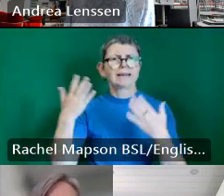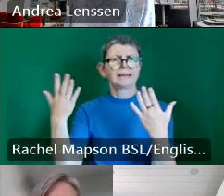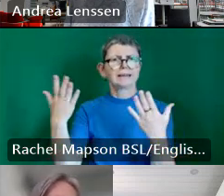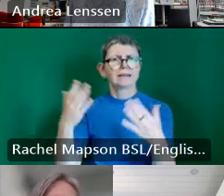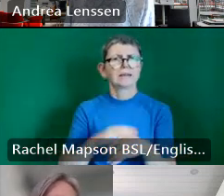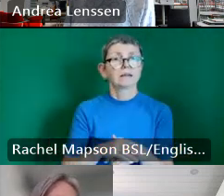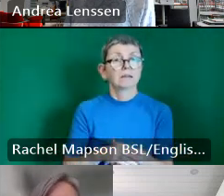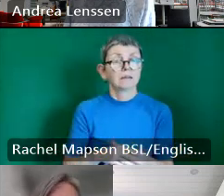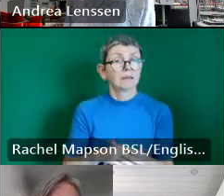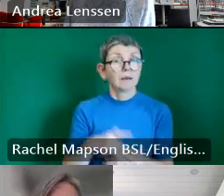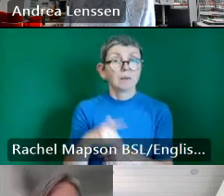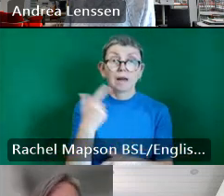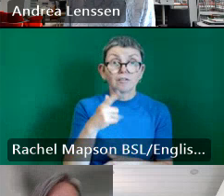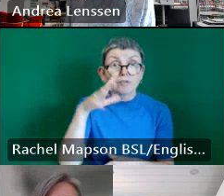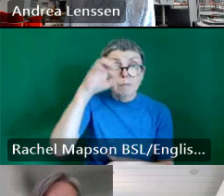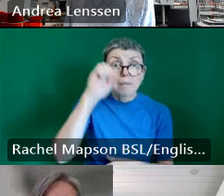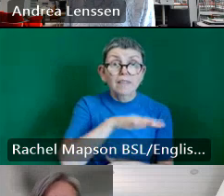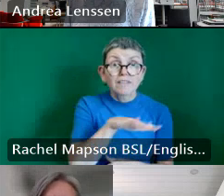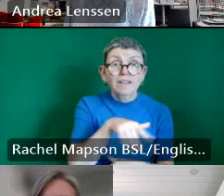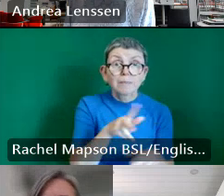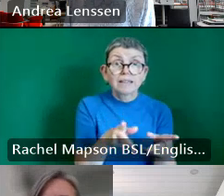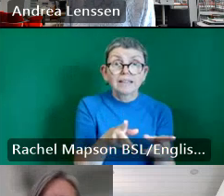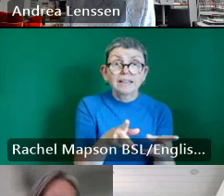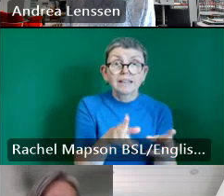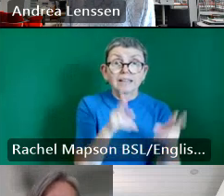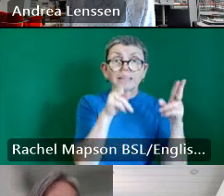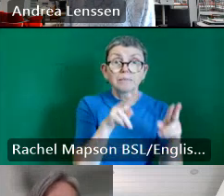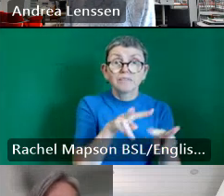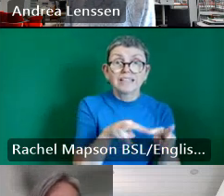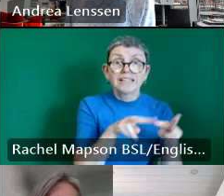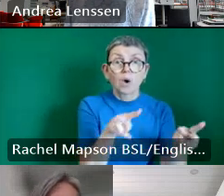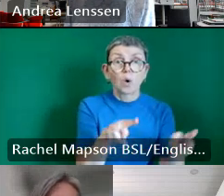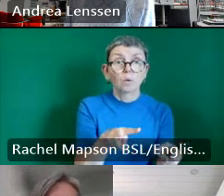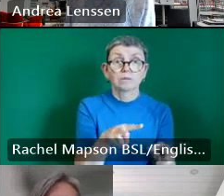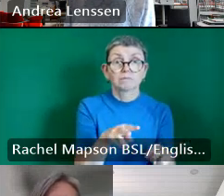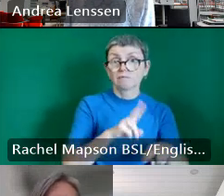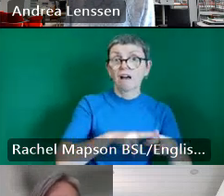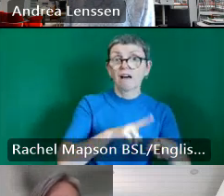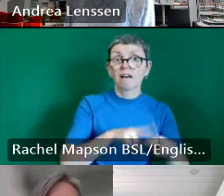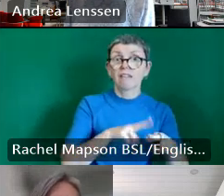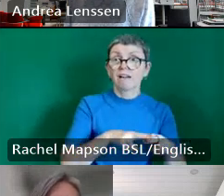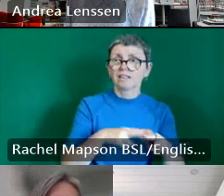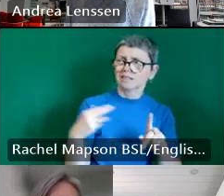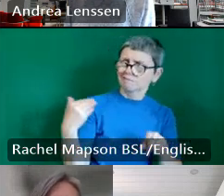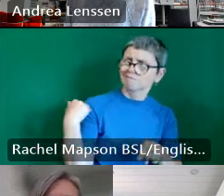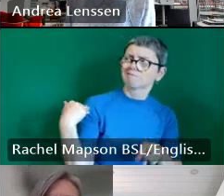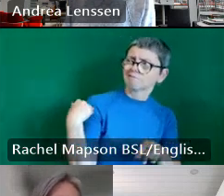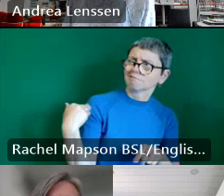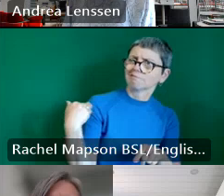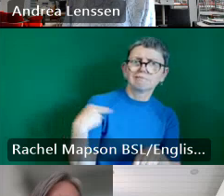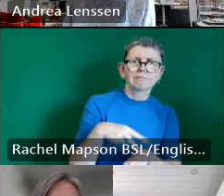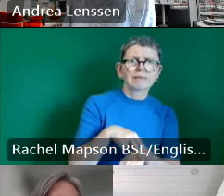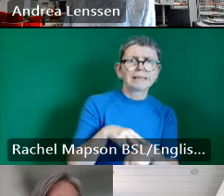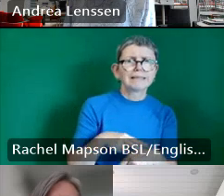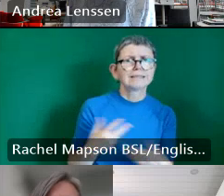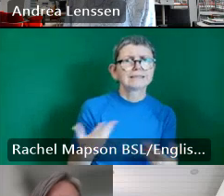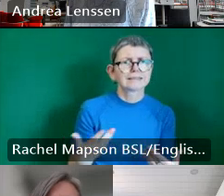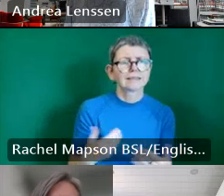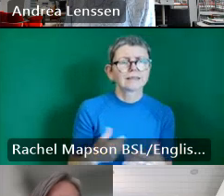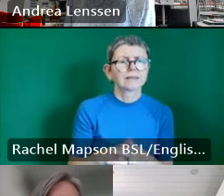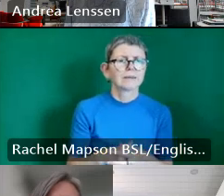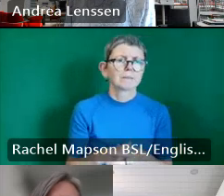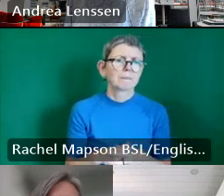who was just walking with his family and he was, you know, constantly harassed by the police. So his book kind of deals with that. Deidre Cooper